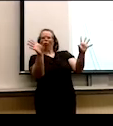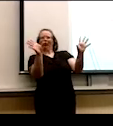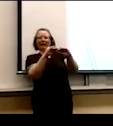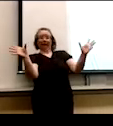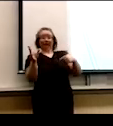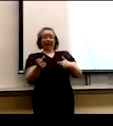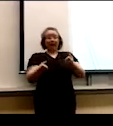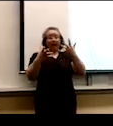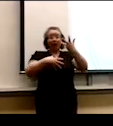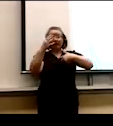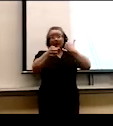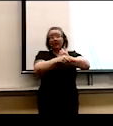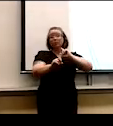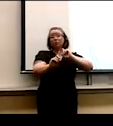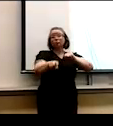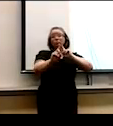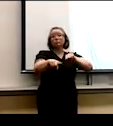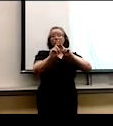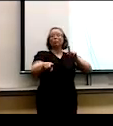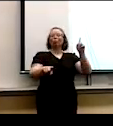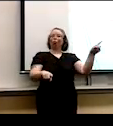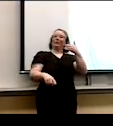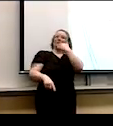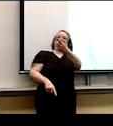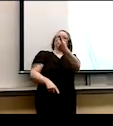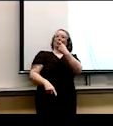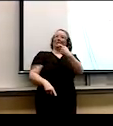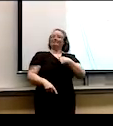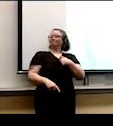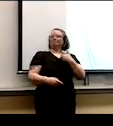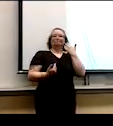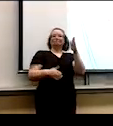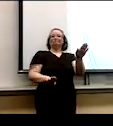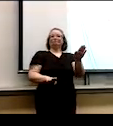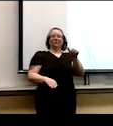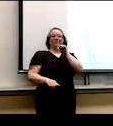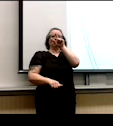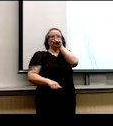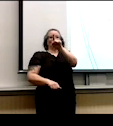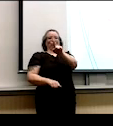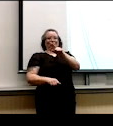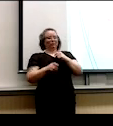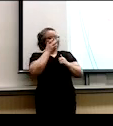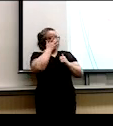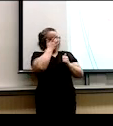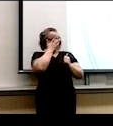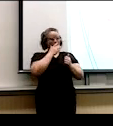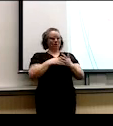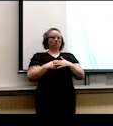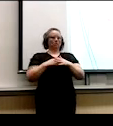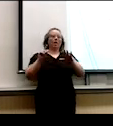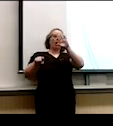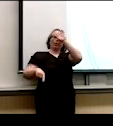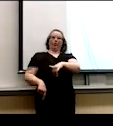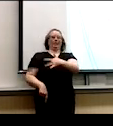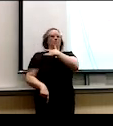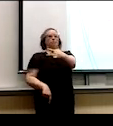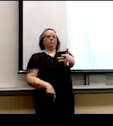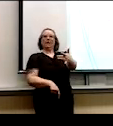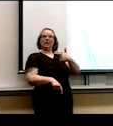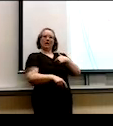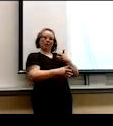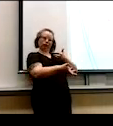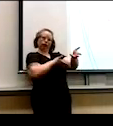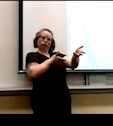research that's been done, especially for that study that I'm citing. But when I do an interview, I don't count